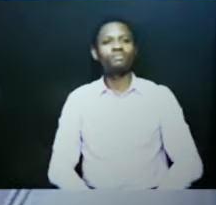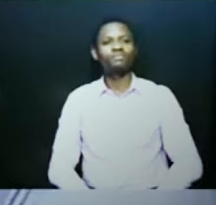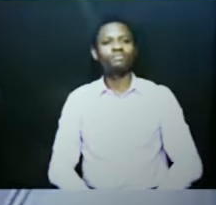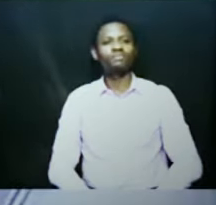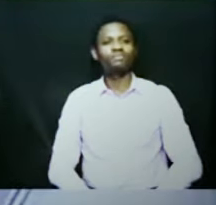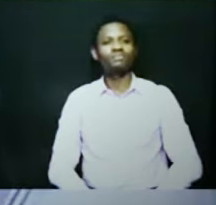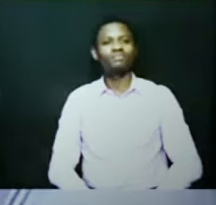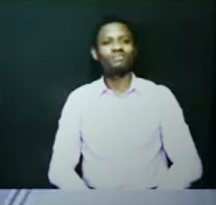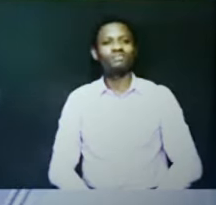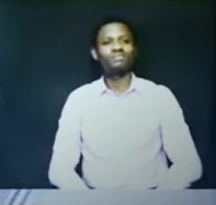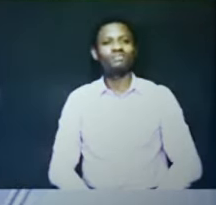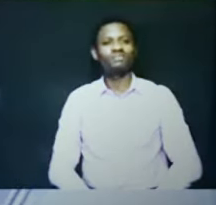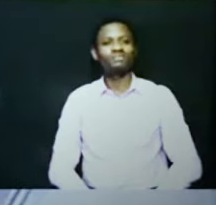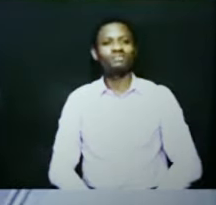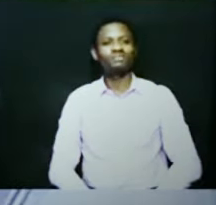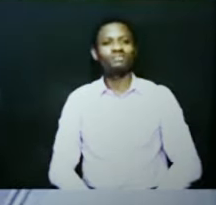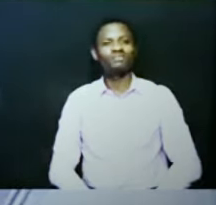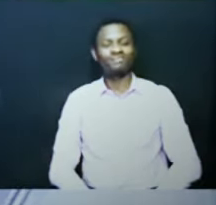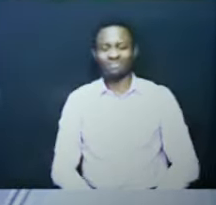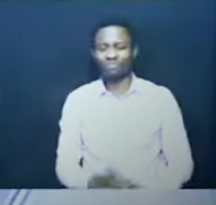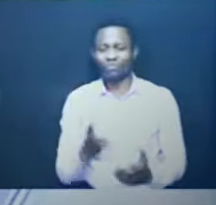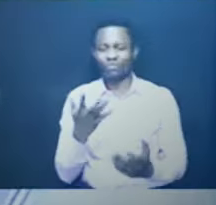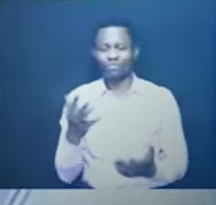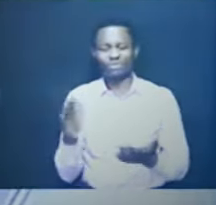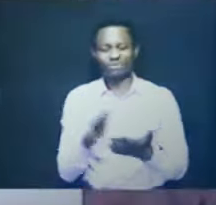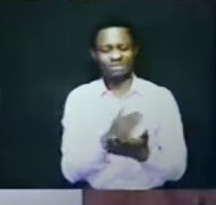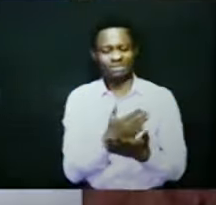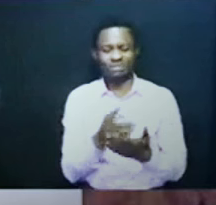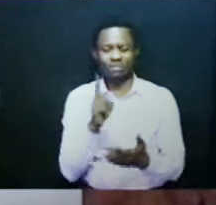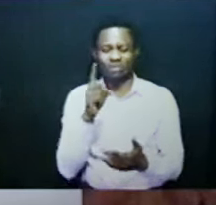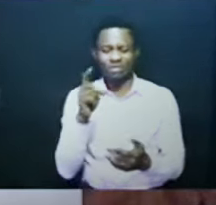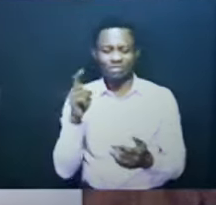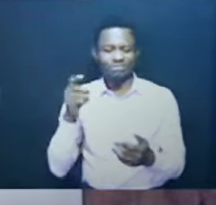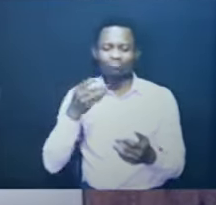Shall we just take one beautiful song? What song were you singing?